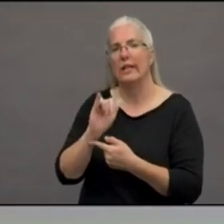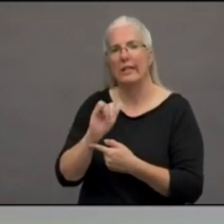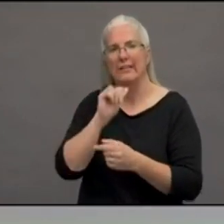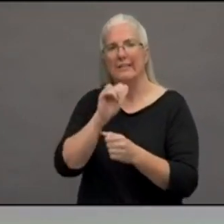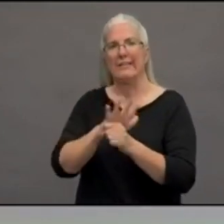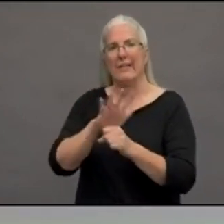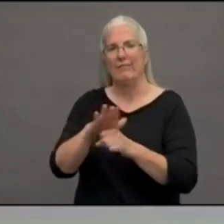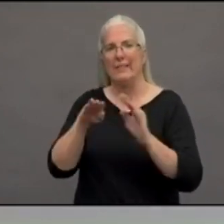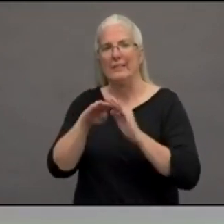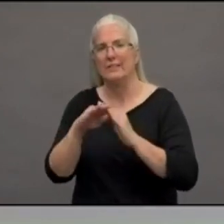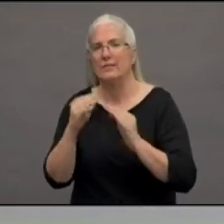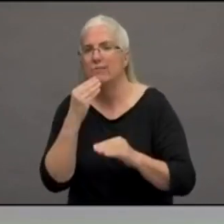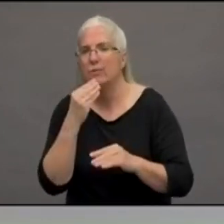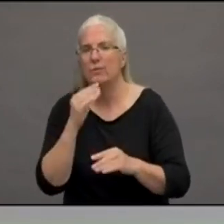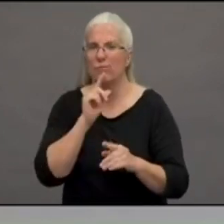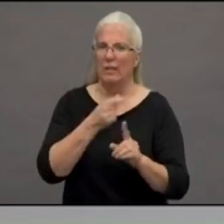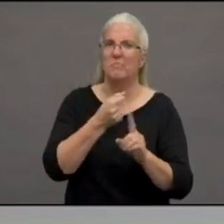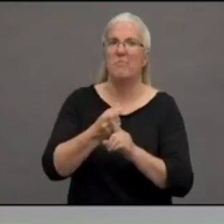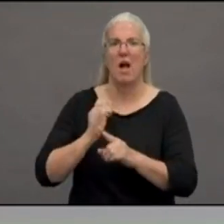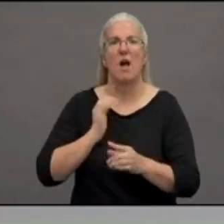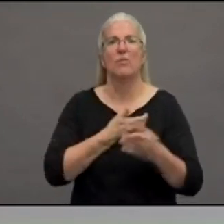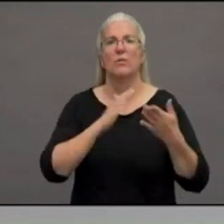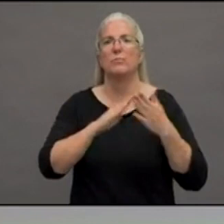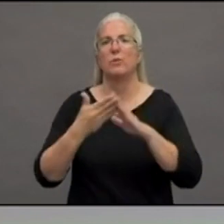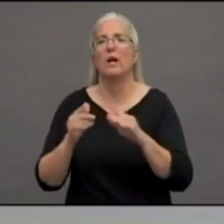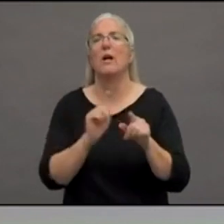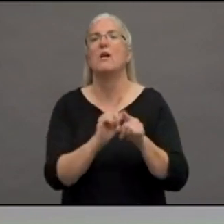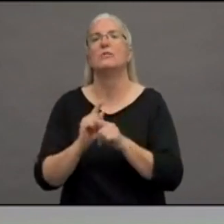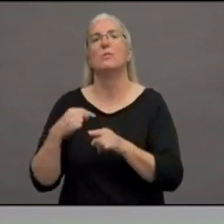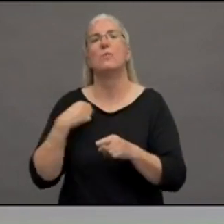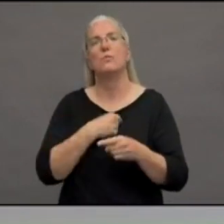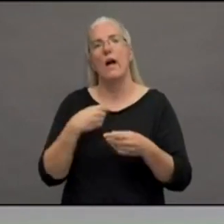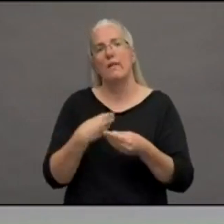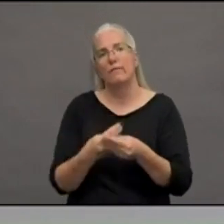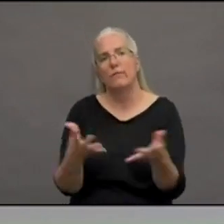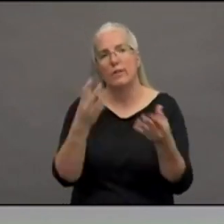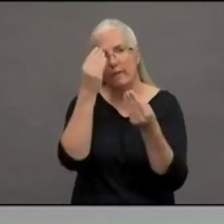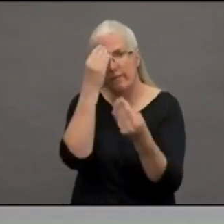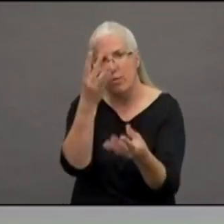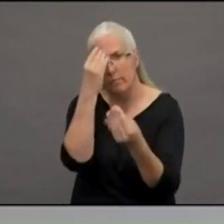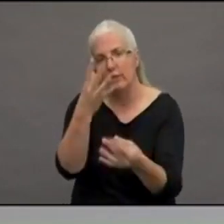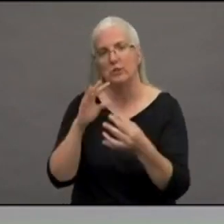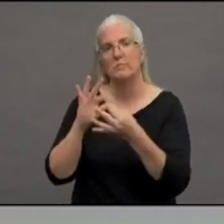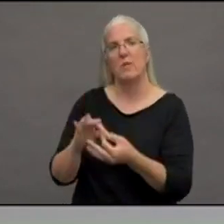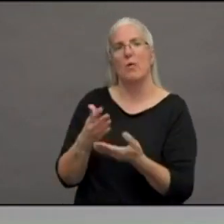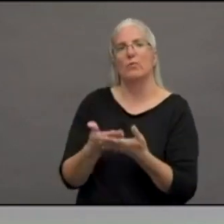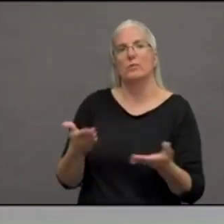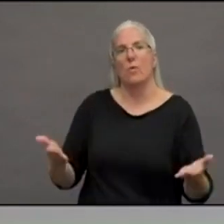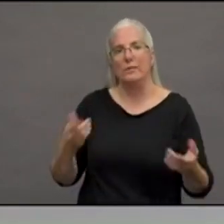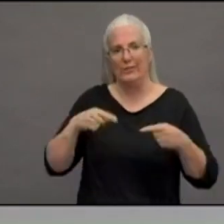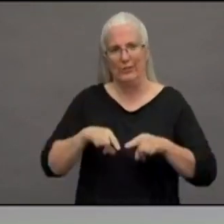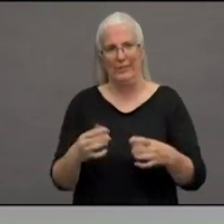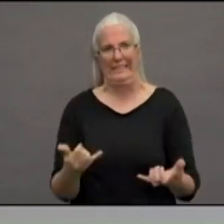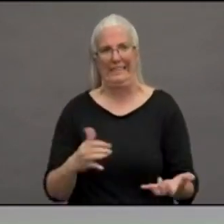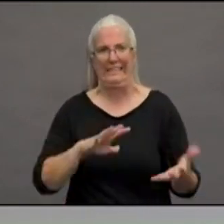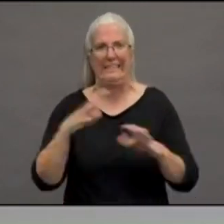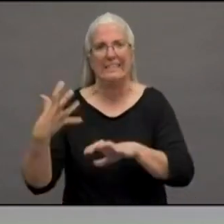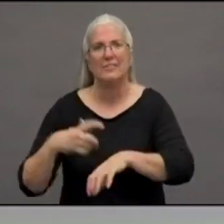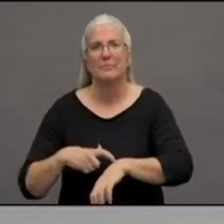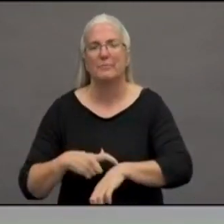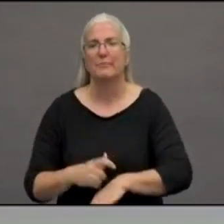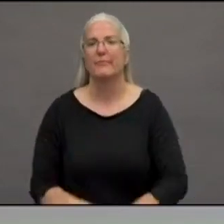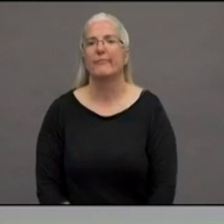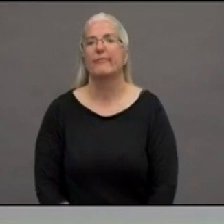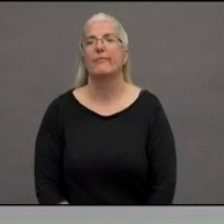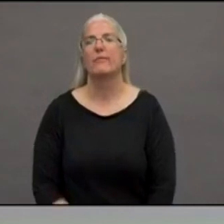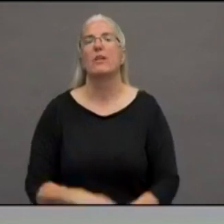have information on available resources to help people during these difficult times. But first, let's bring you up to date with information from